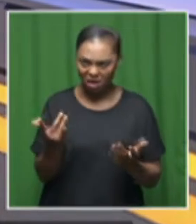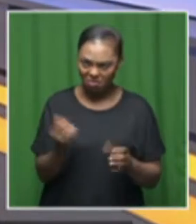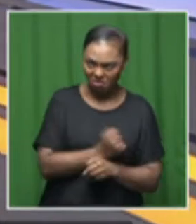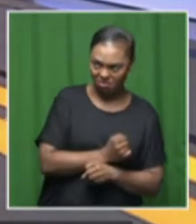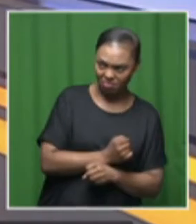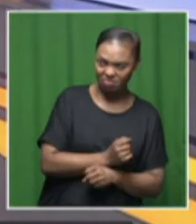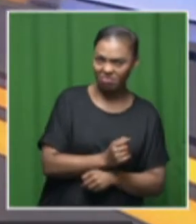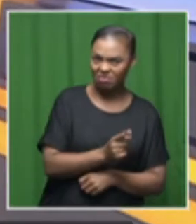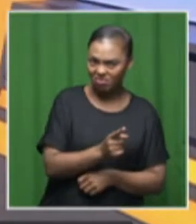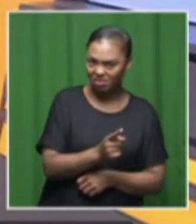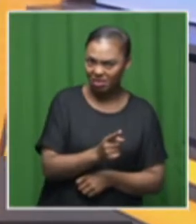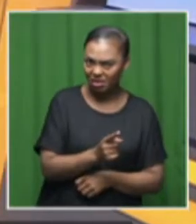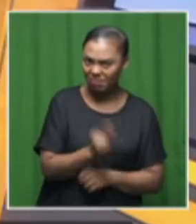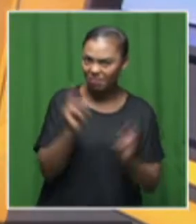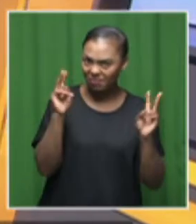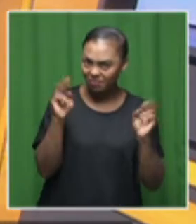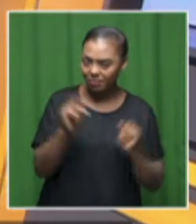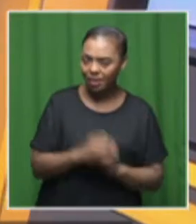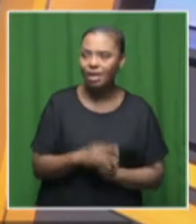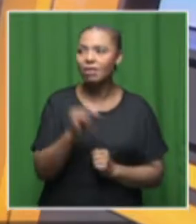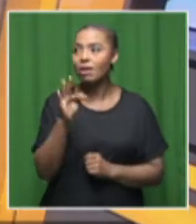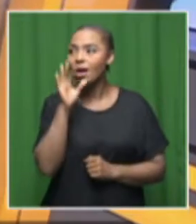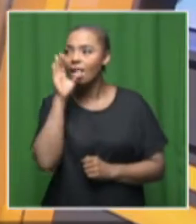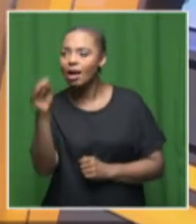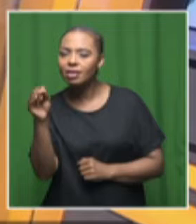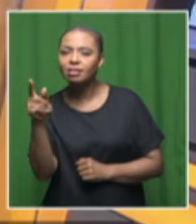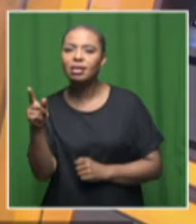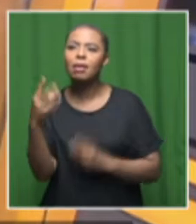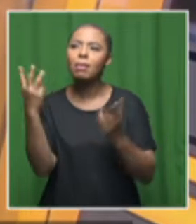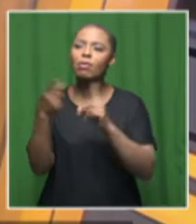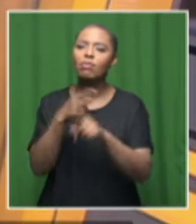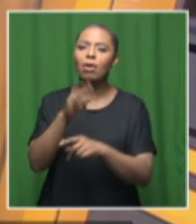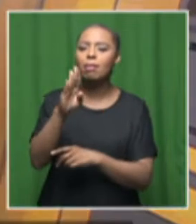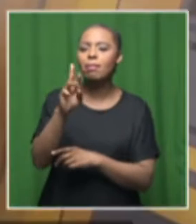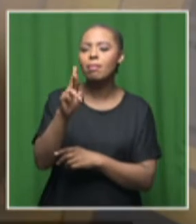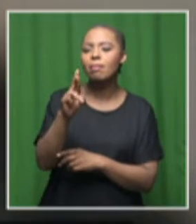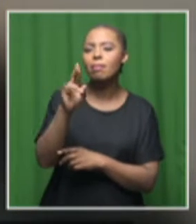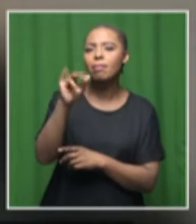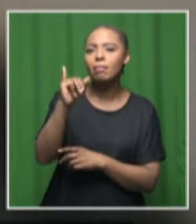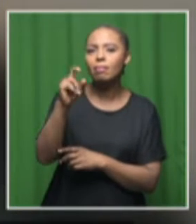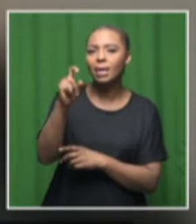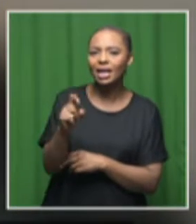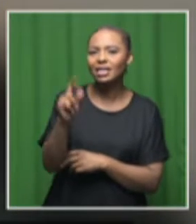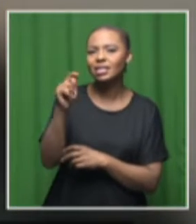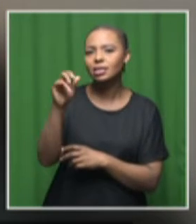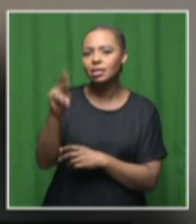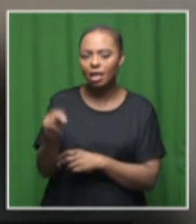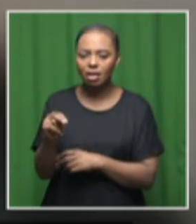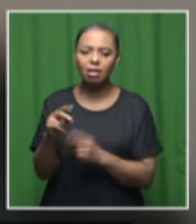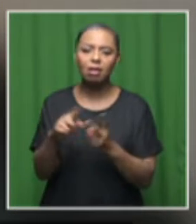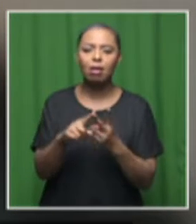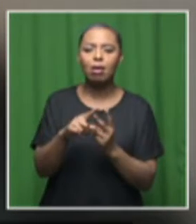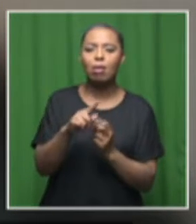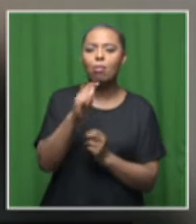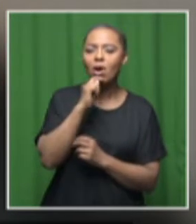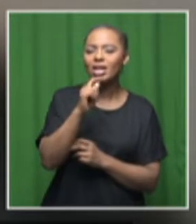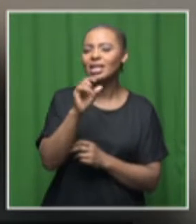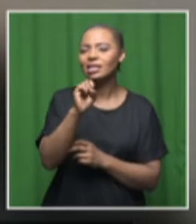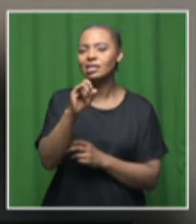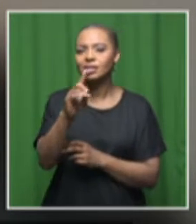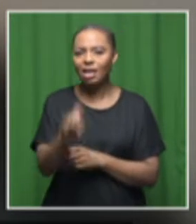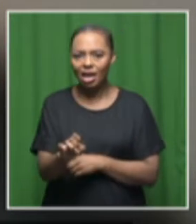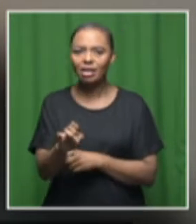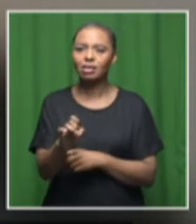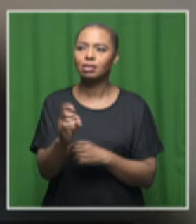Look, if you ask people from Brixton and Greenside and Emerald Church that have been sitting without water for days, even